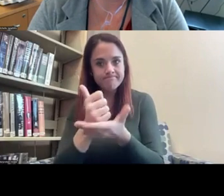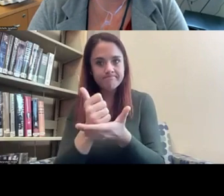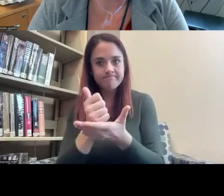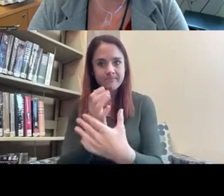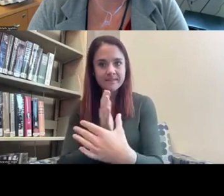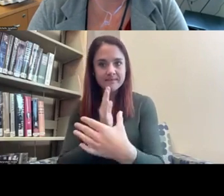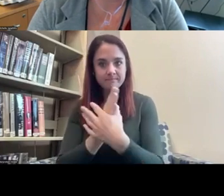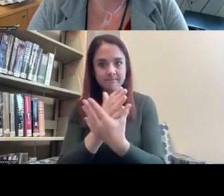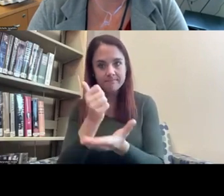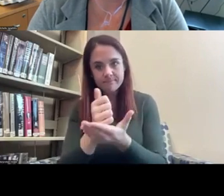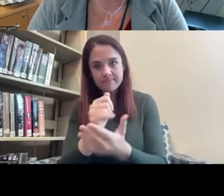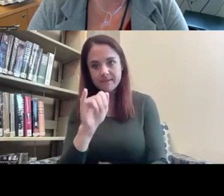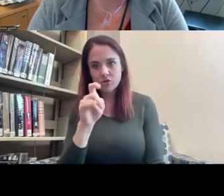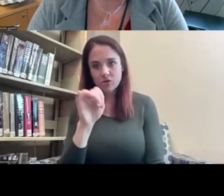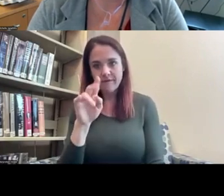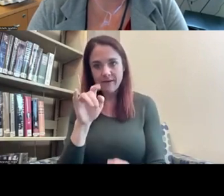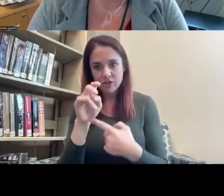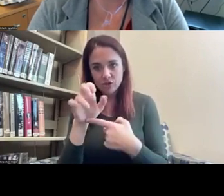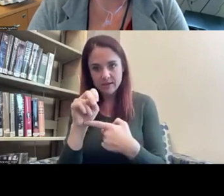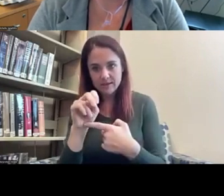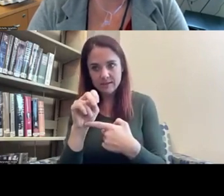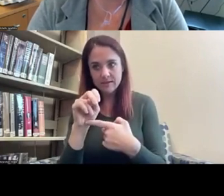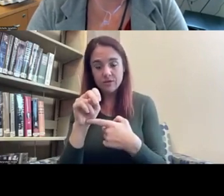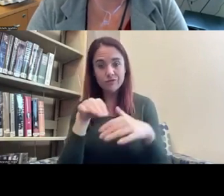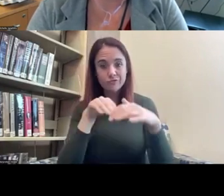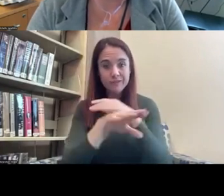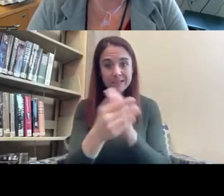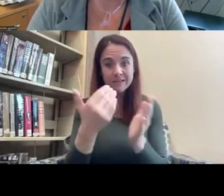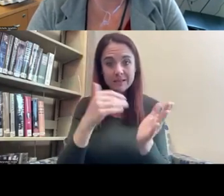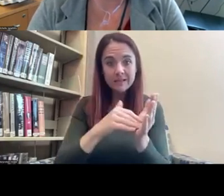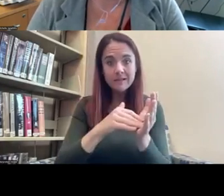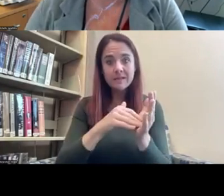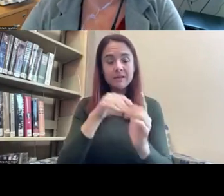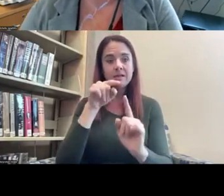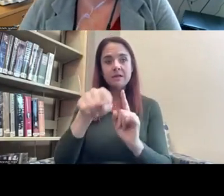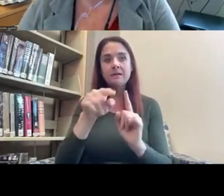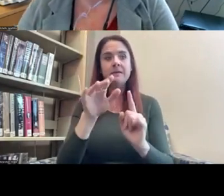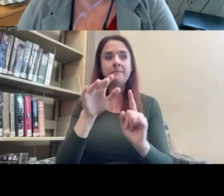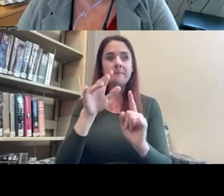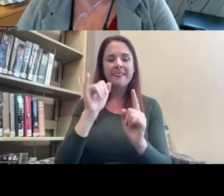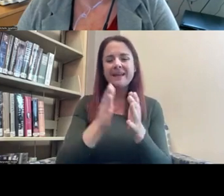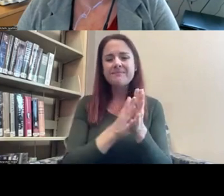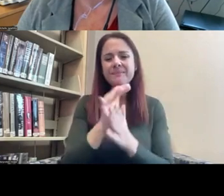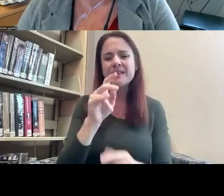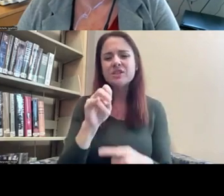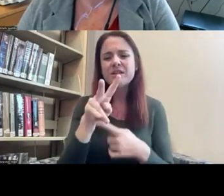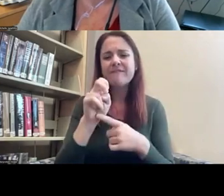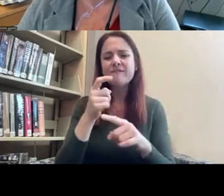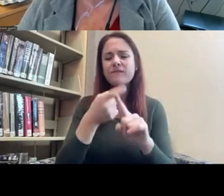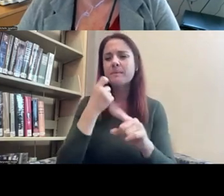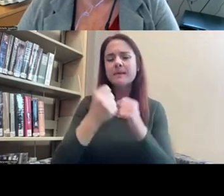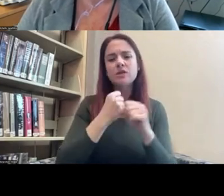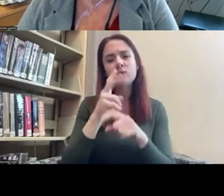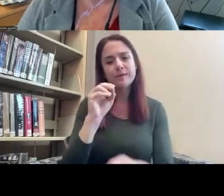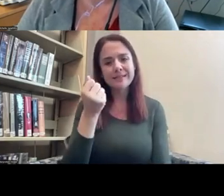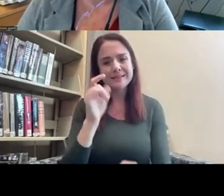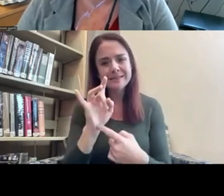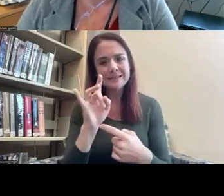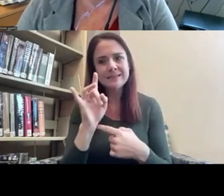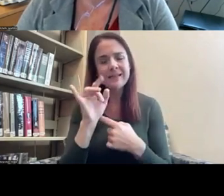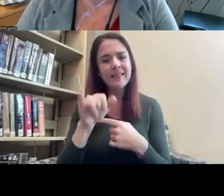In an readmission initiative that Noyes went through in 2018, I identified that